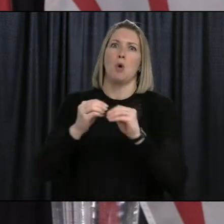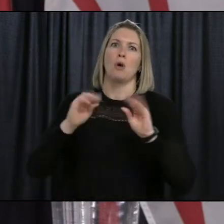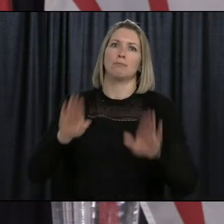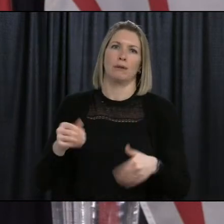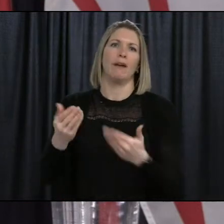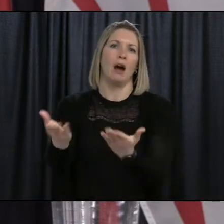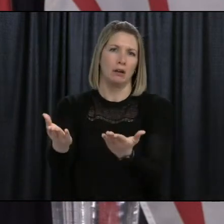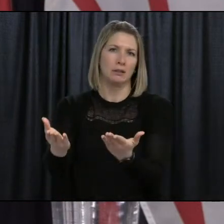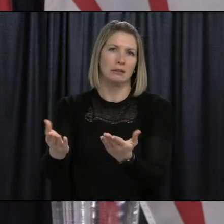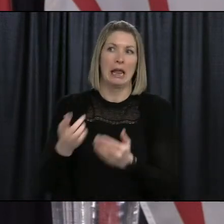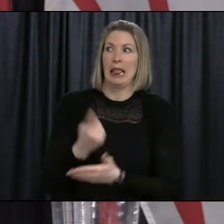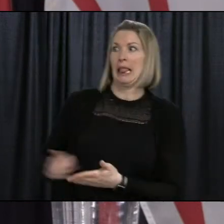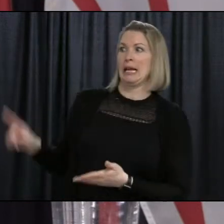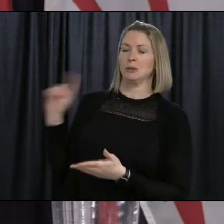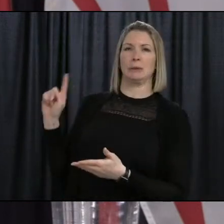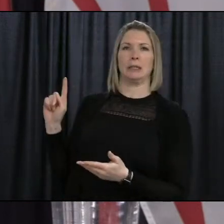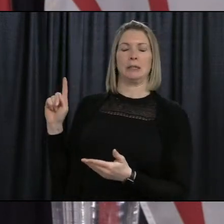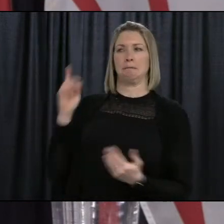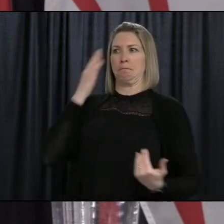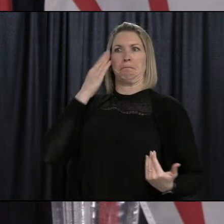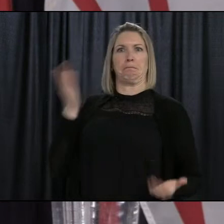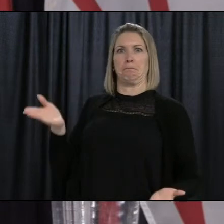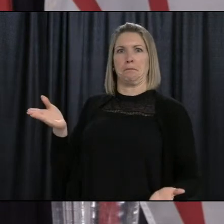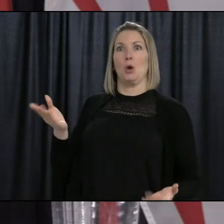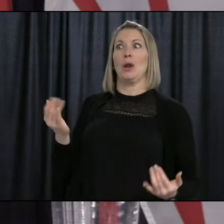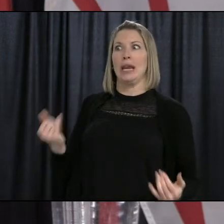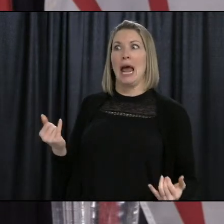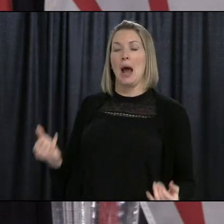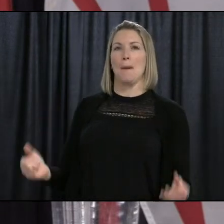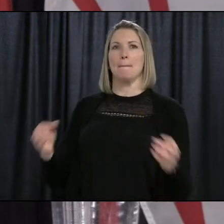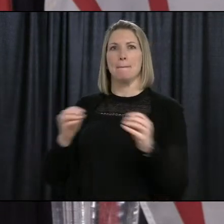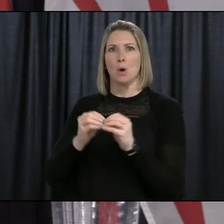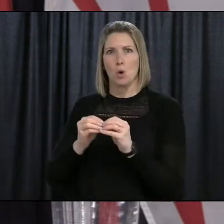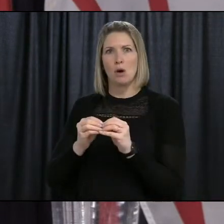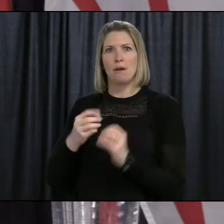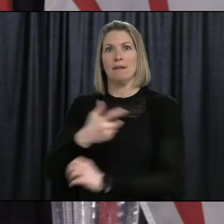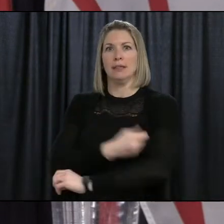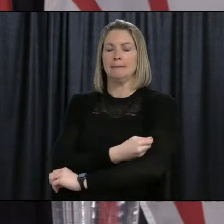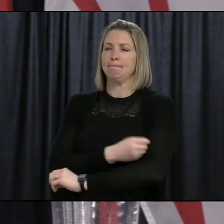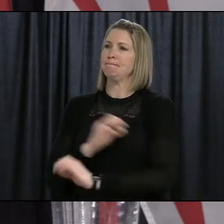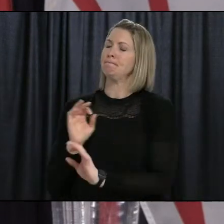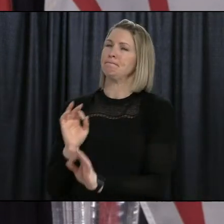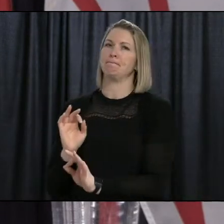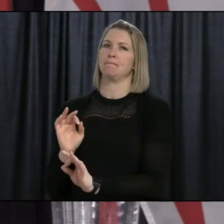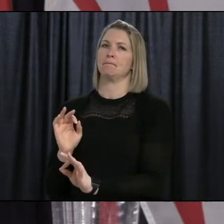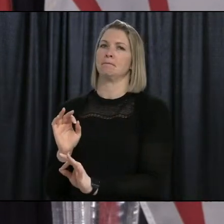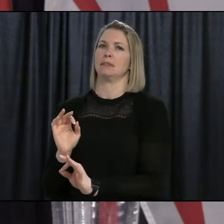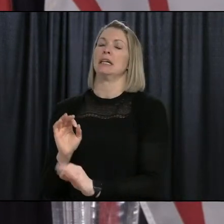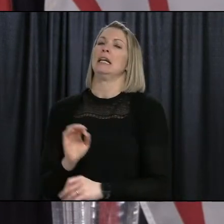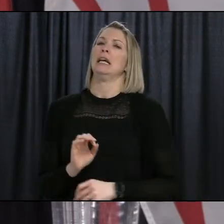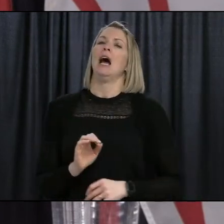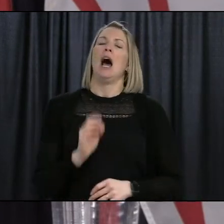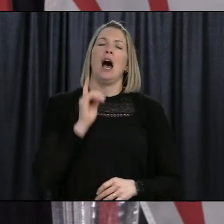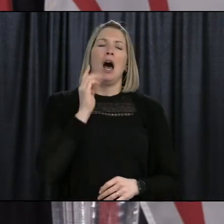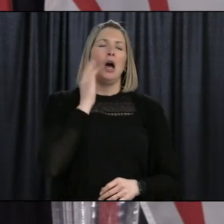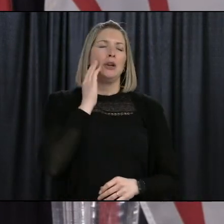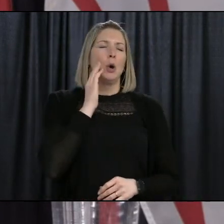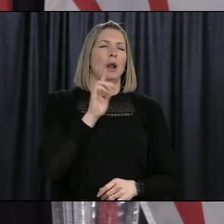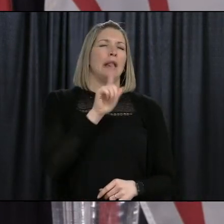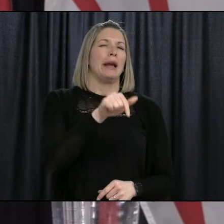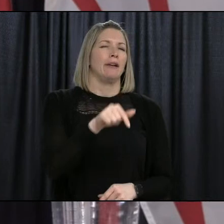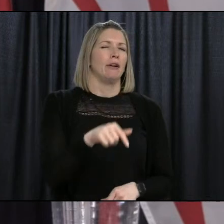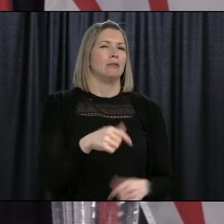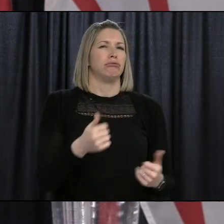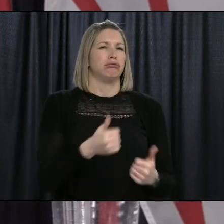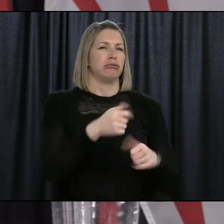week was not necessarily a possibility. So there'll be plenty of time on a national and international stage once this is all said and done